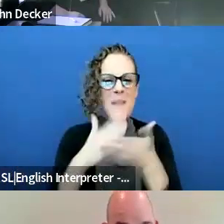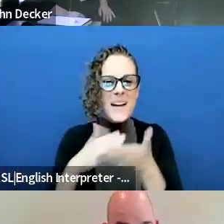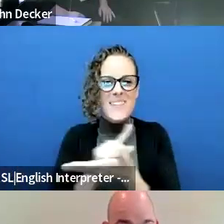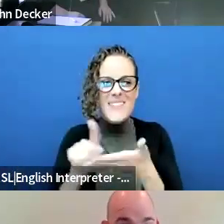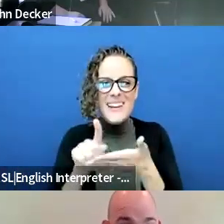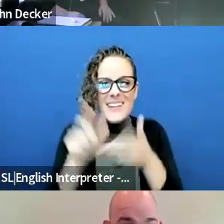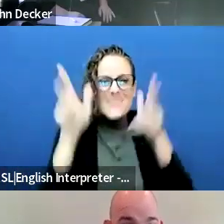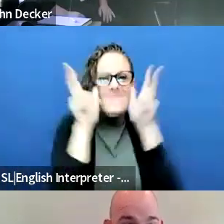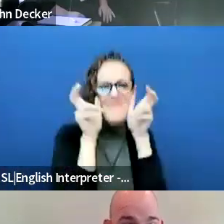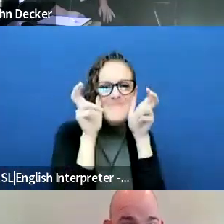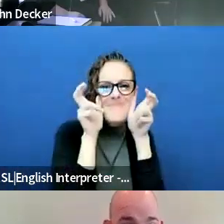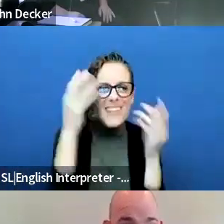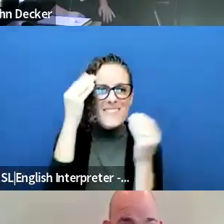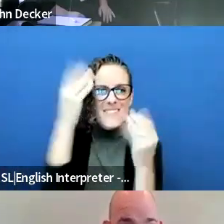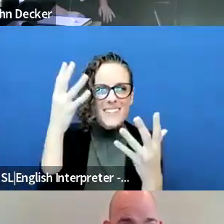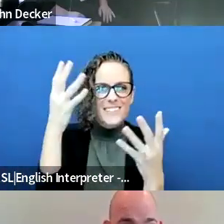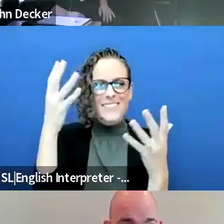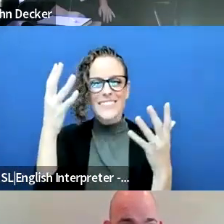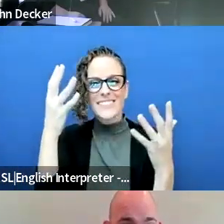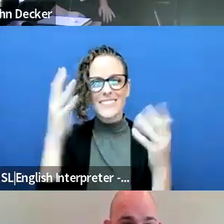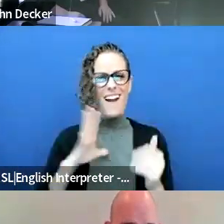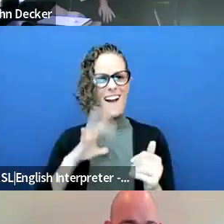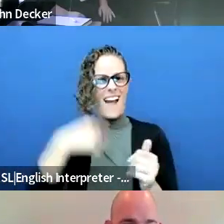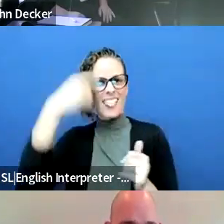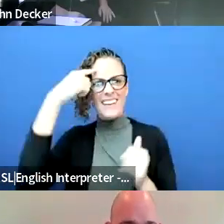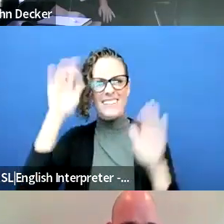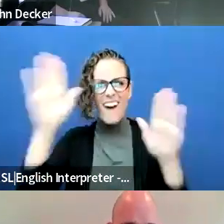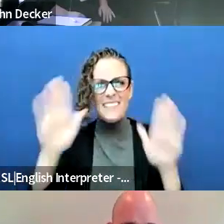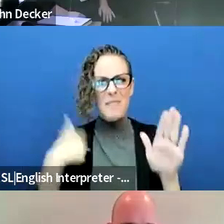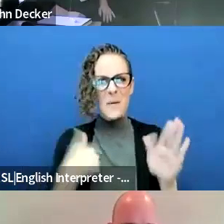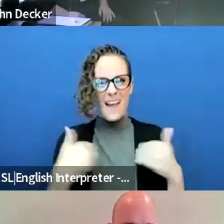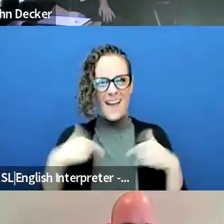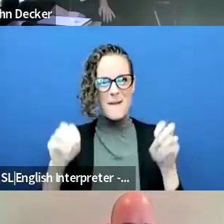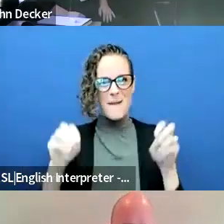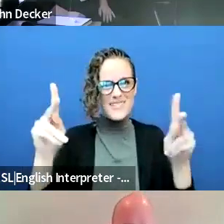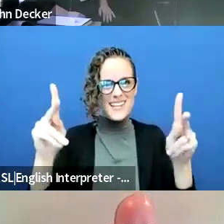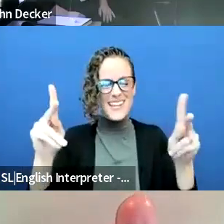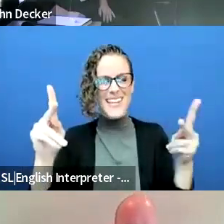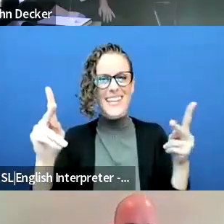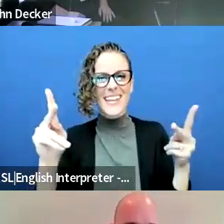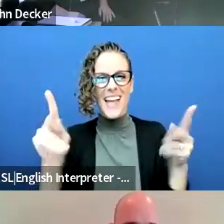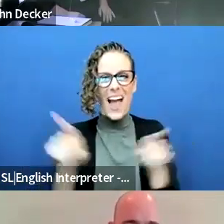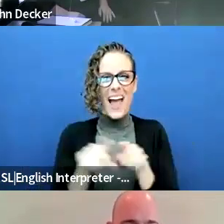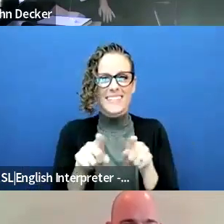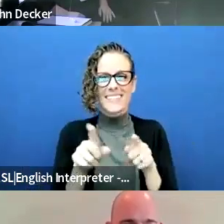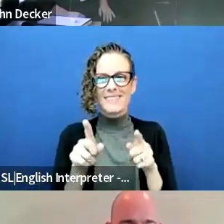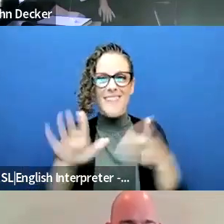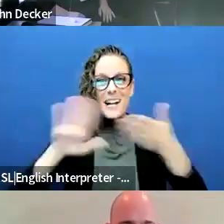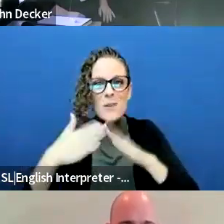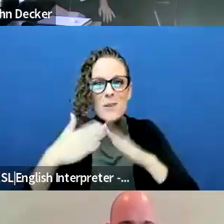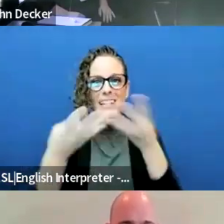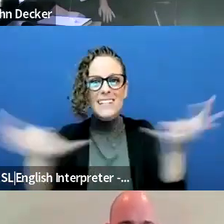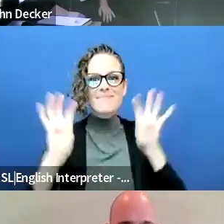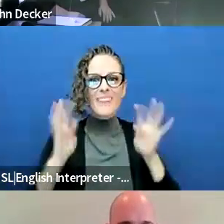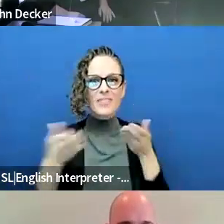we get to get this information. I think it's pretty awesome that we have this opportunity as, a community of